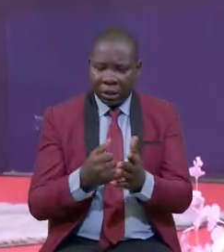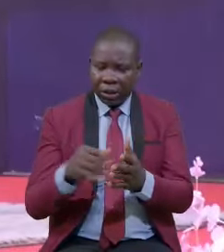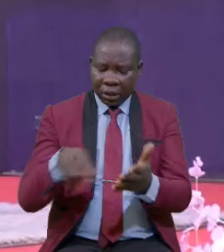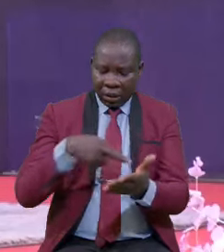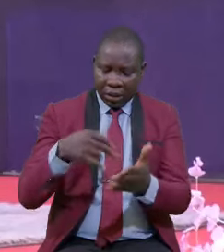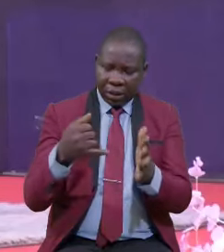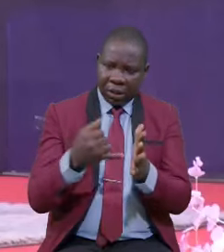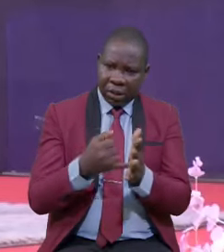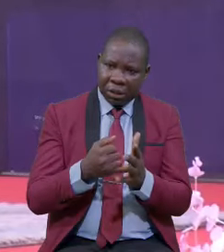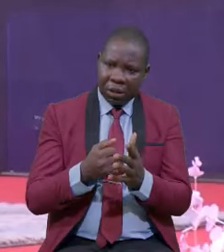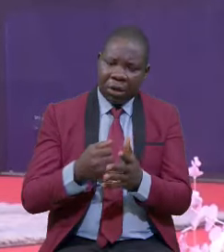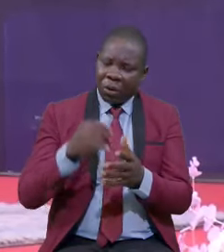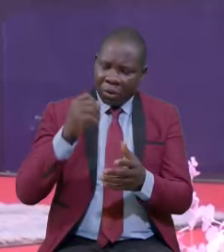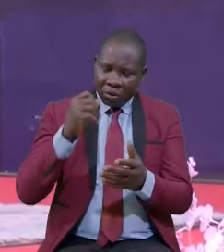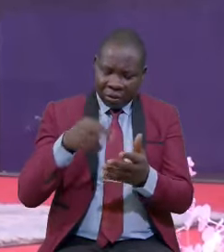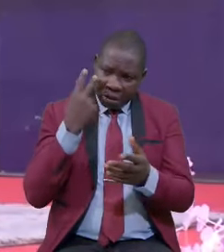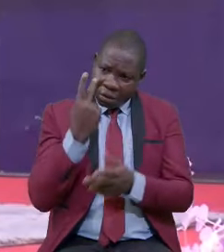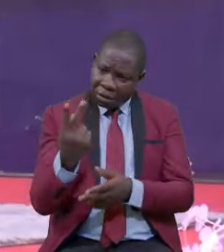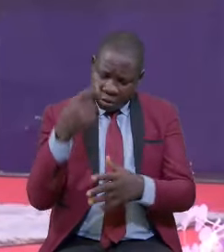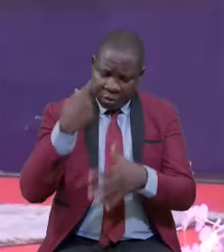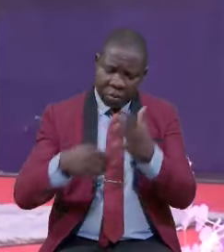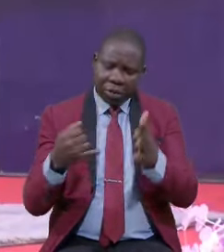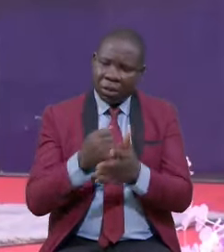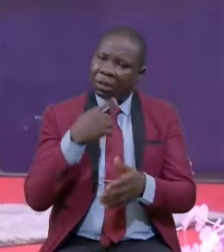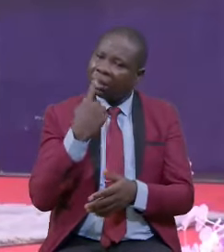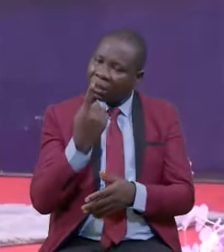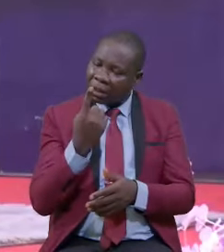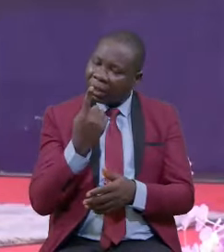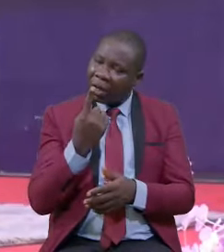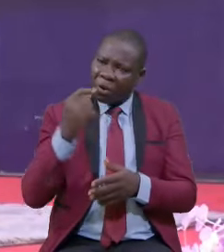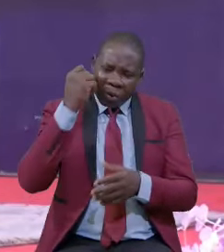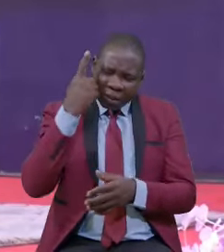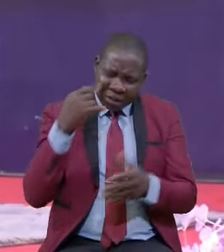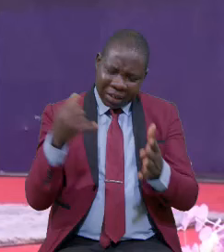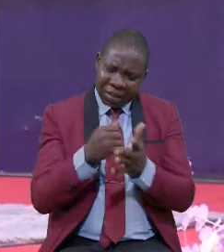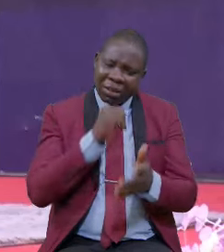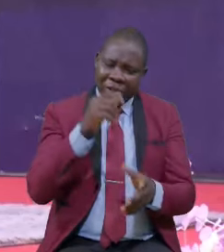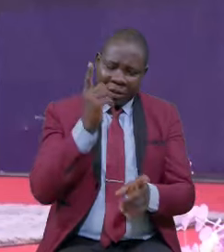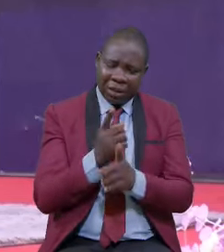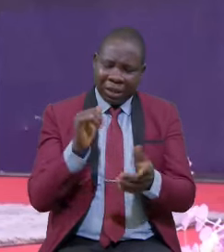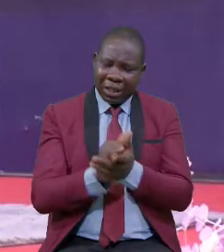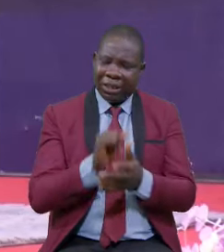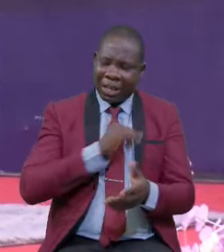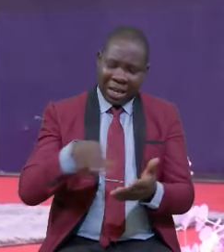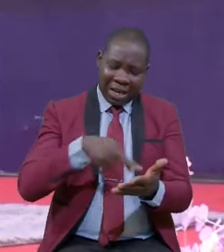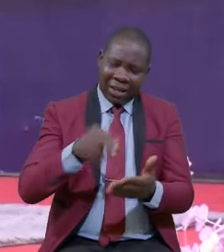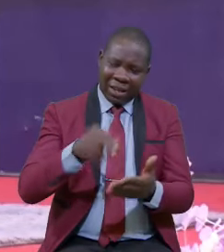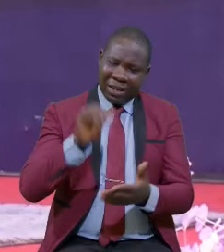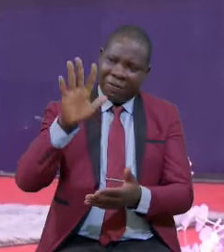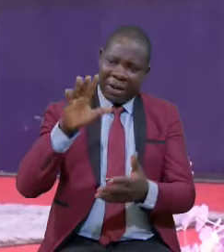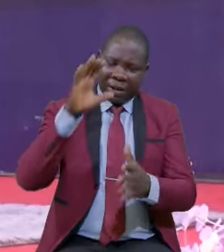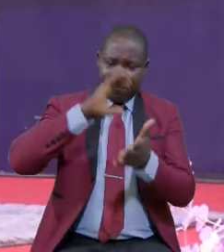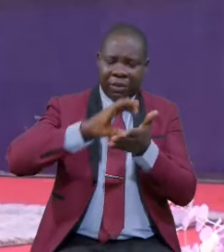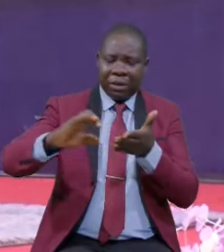Understand it. Don't just, I read five chapters today. That's not enough. Is the word you understand, is